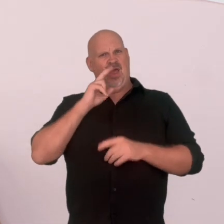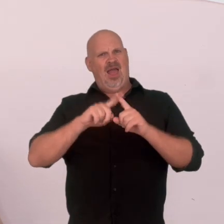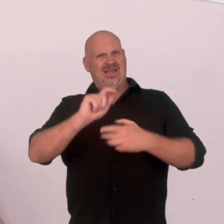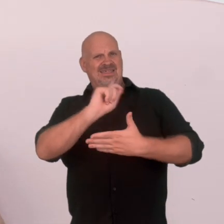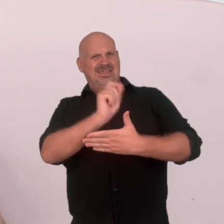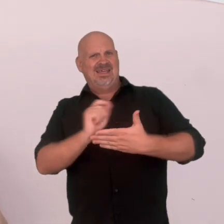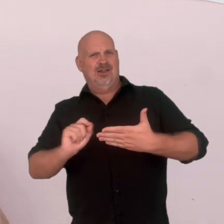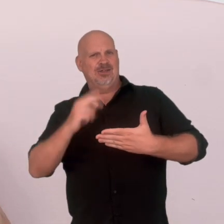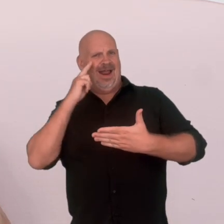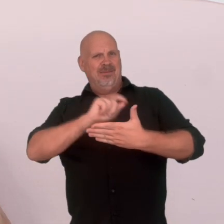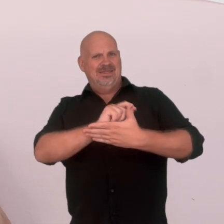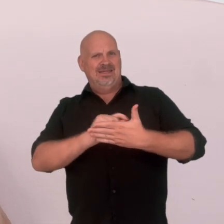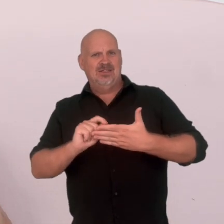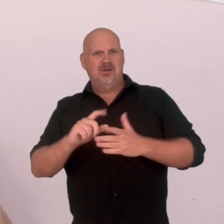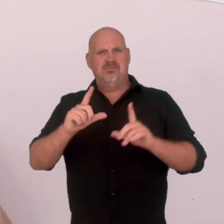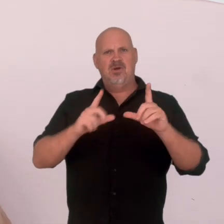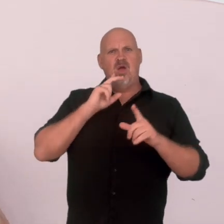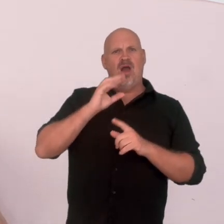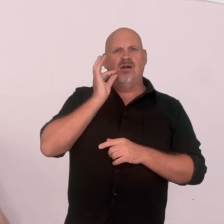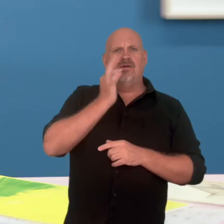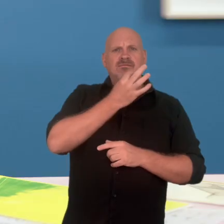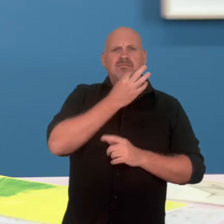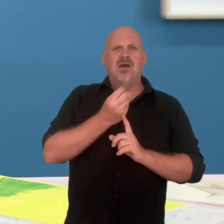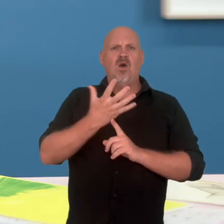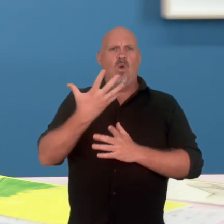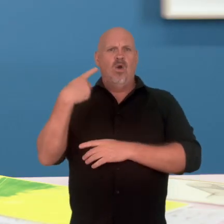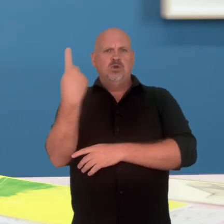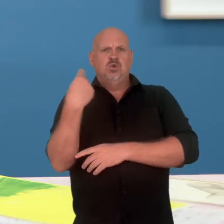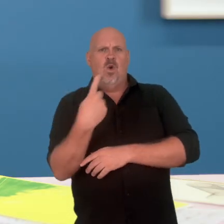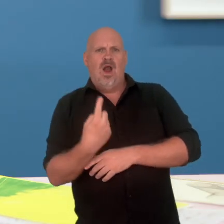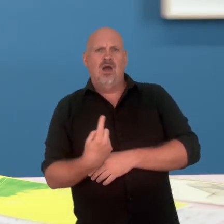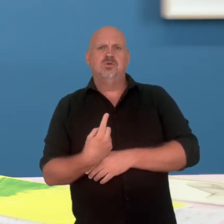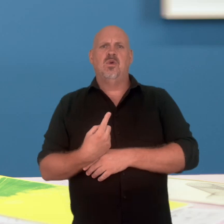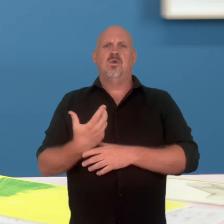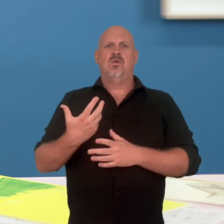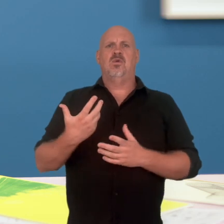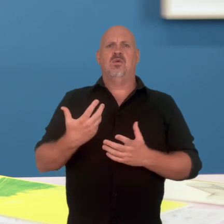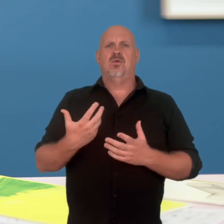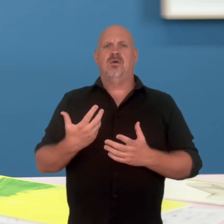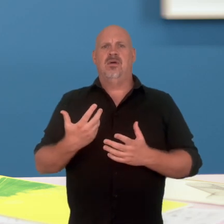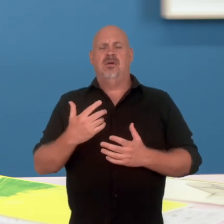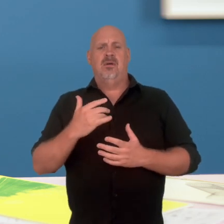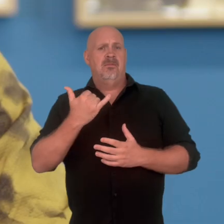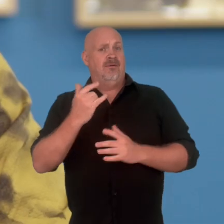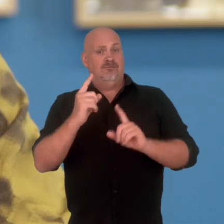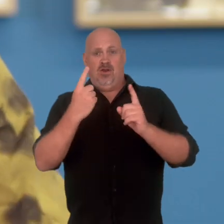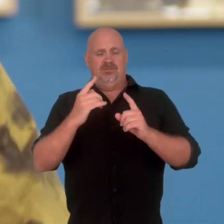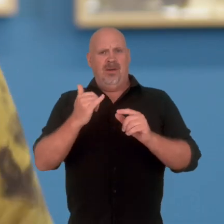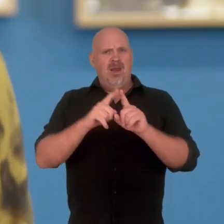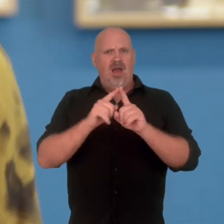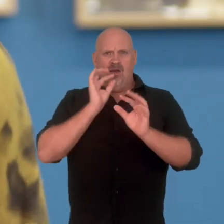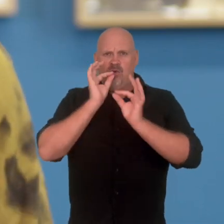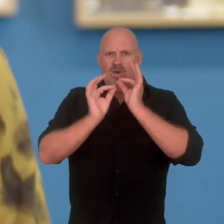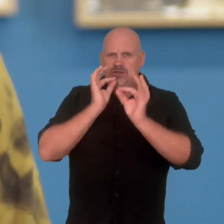whereas that looks like a rose, or maybe even a tornado. First of all, it's about maybe questioning everything. Does it have